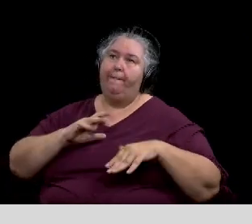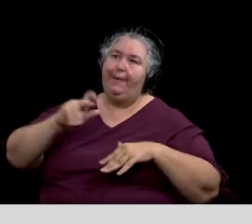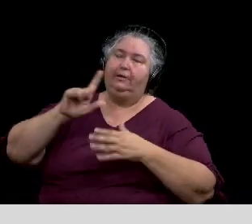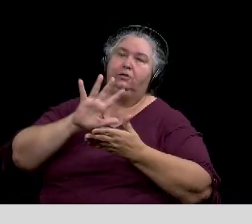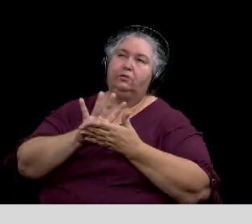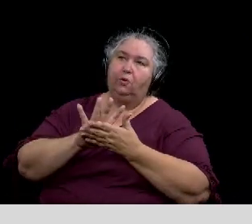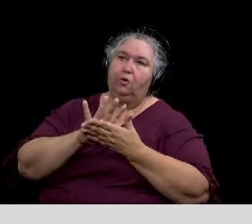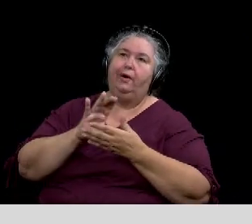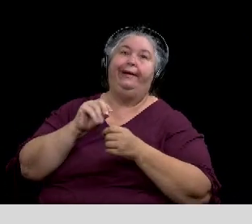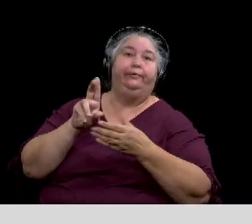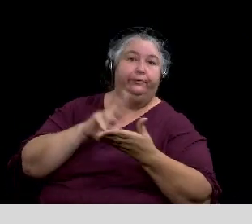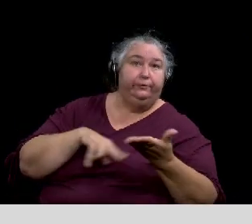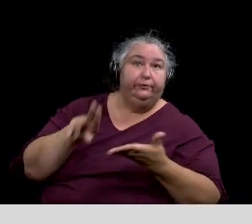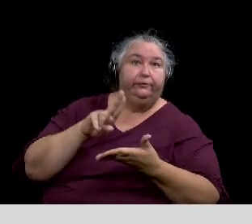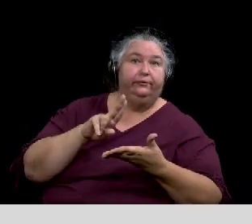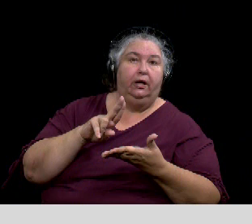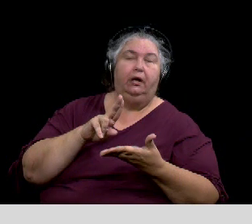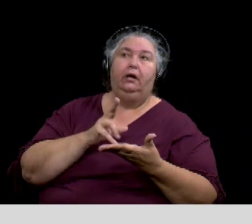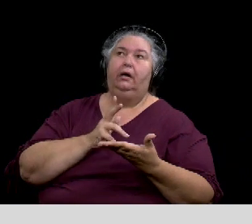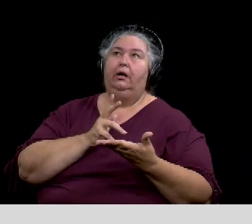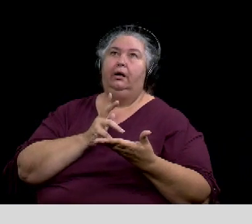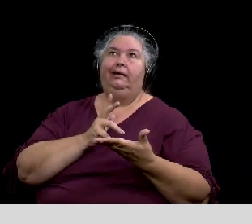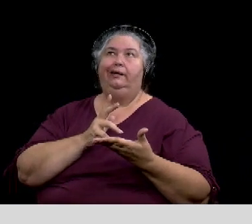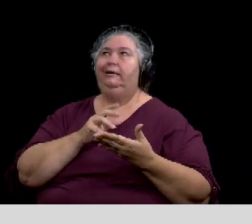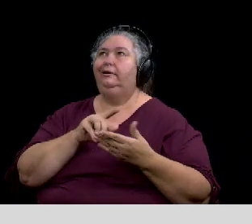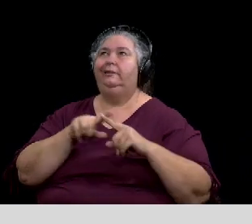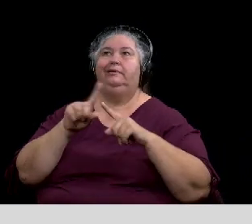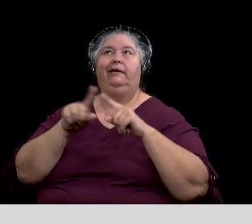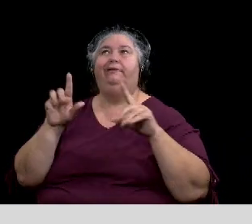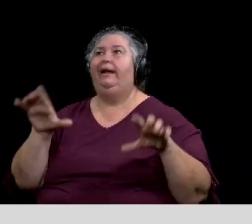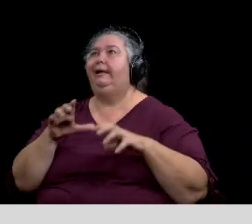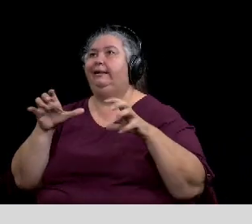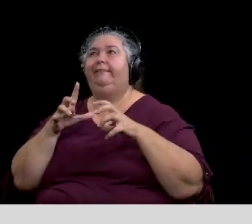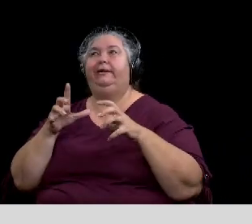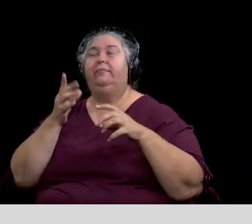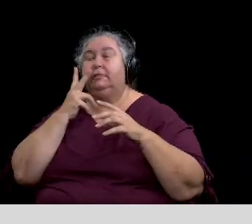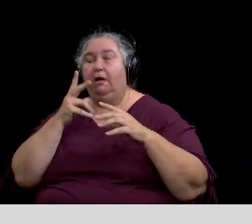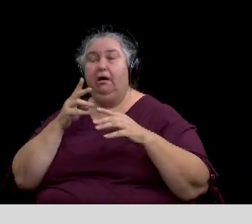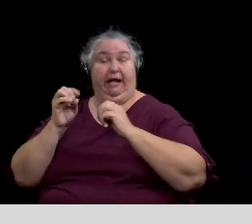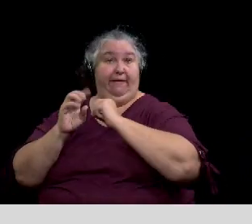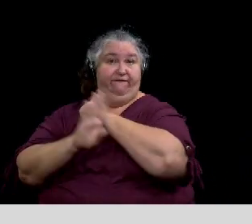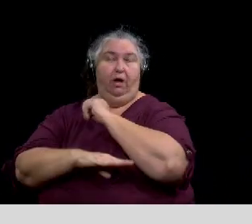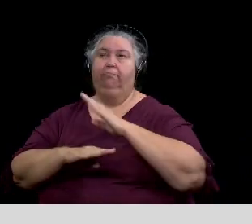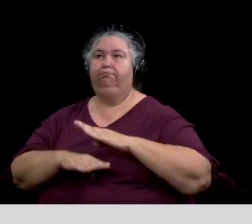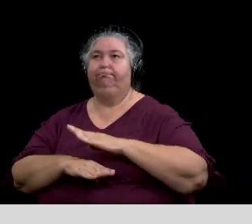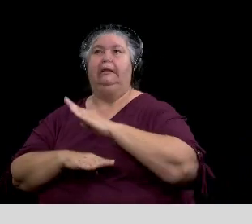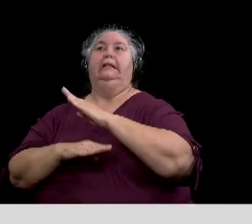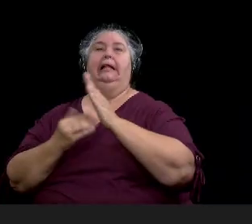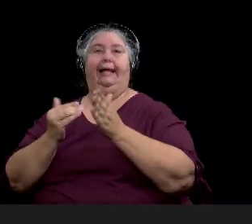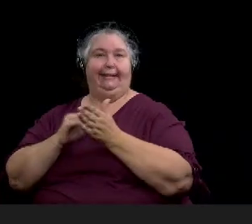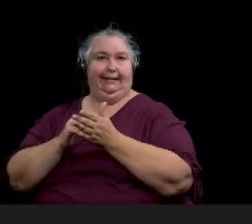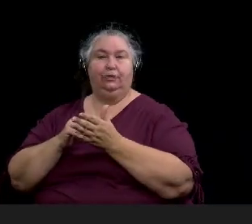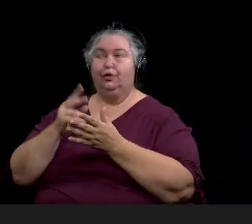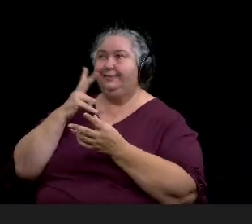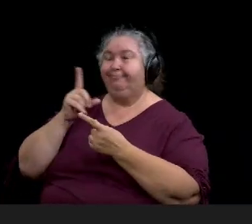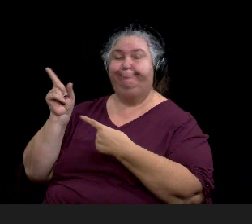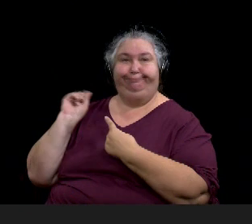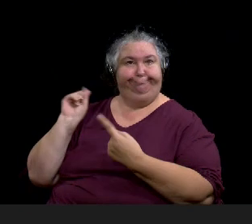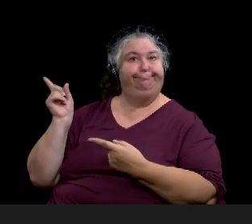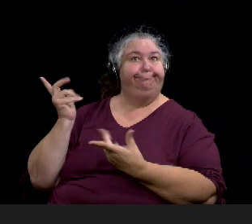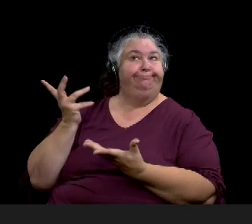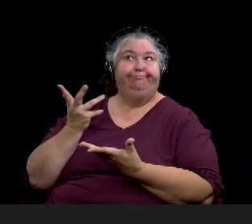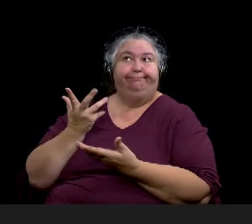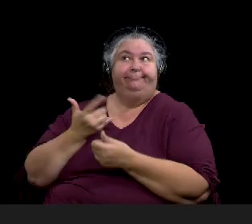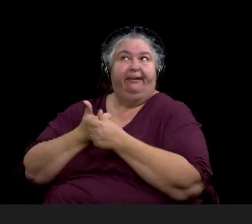and university and all the other activities began in the fall, we saw this climb in cases. So